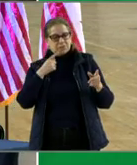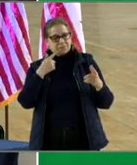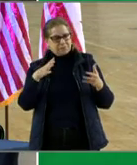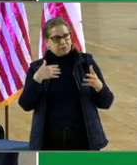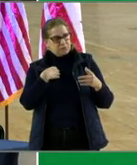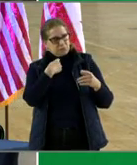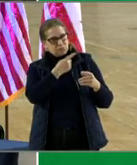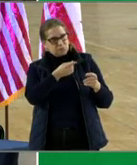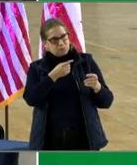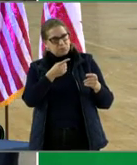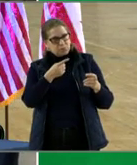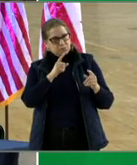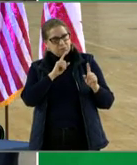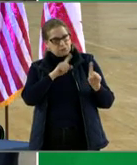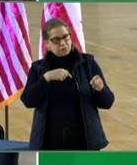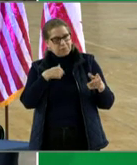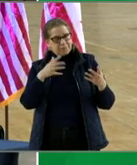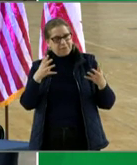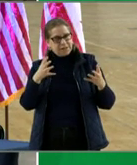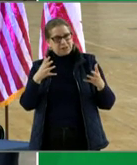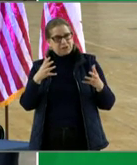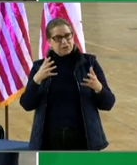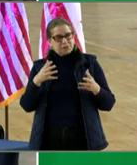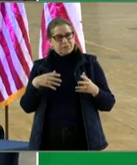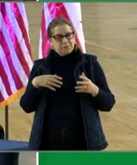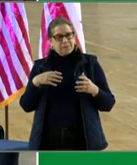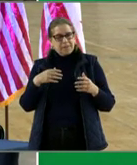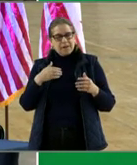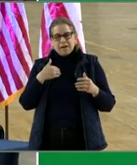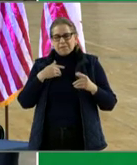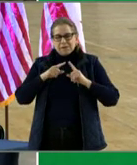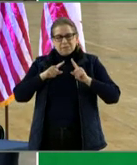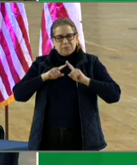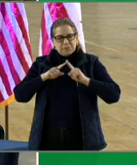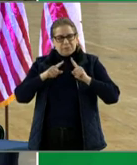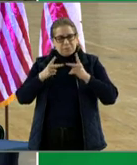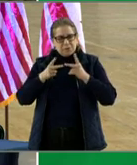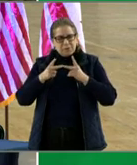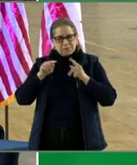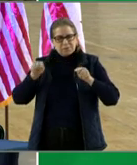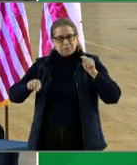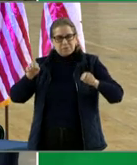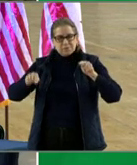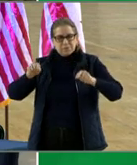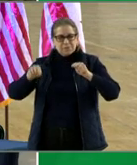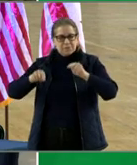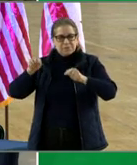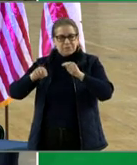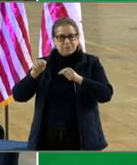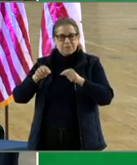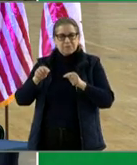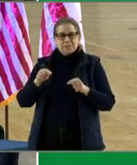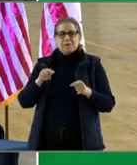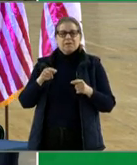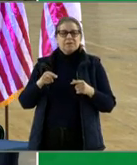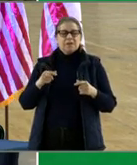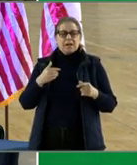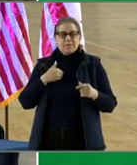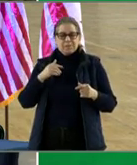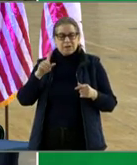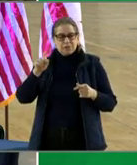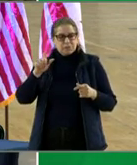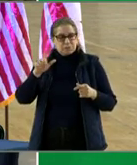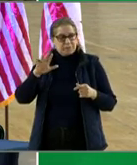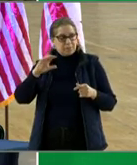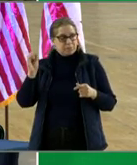with the hospitals making decisions on how to meet their 125%, but then also what we will need to do on top of that. So we've looked at all different